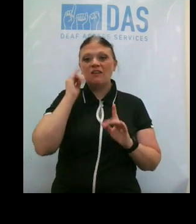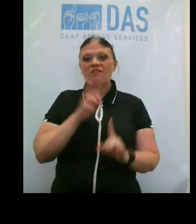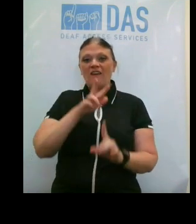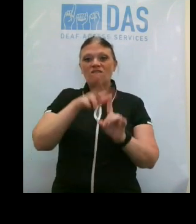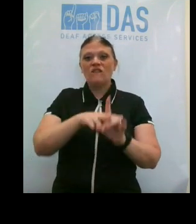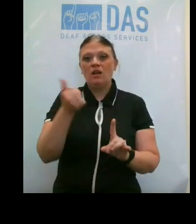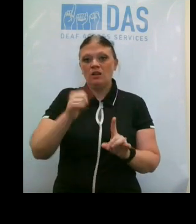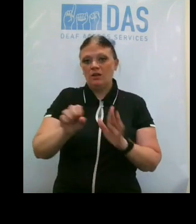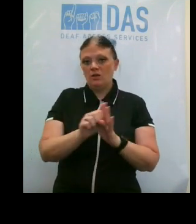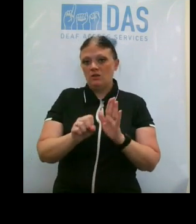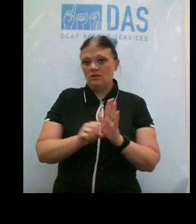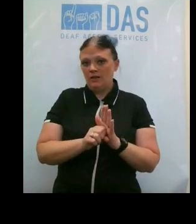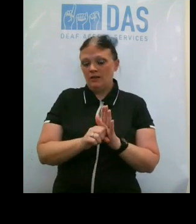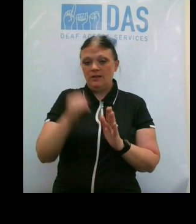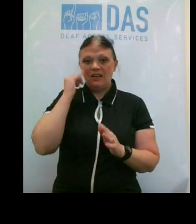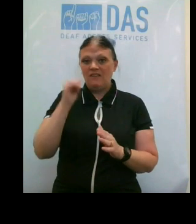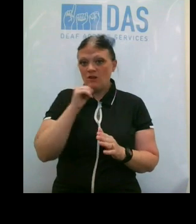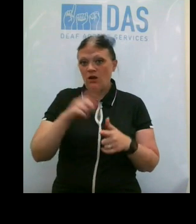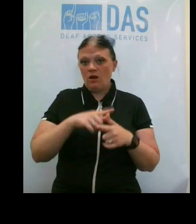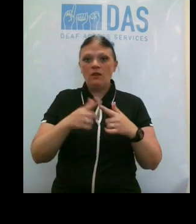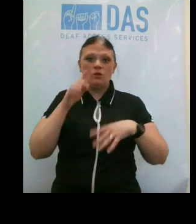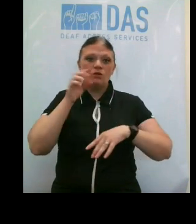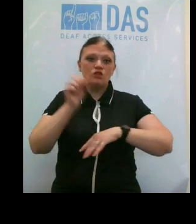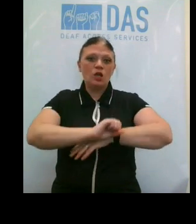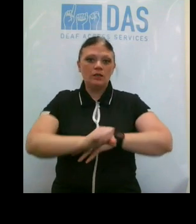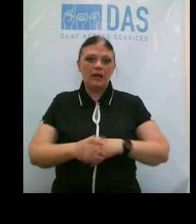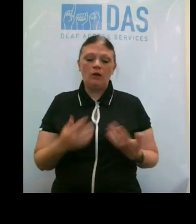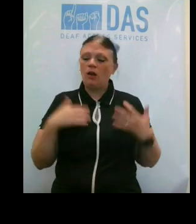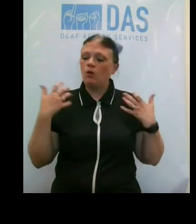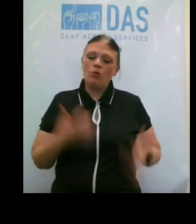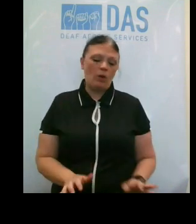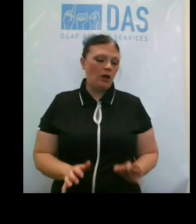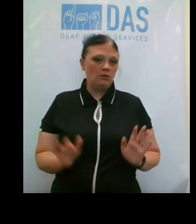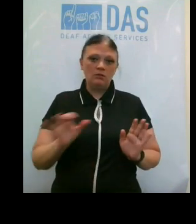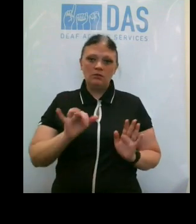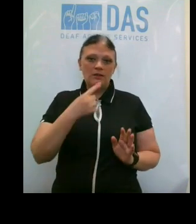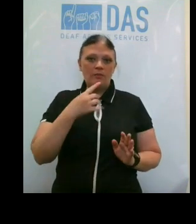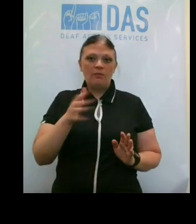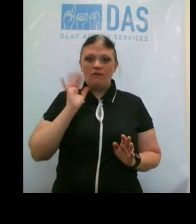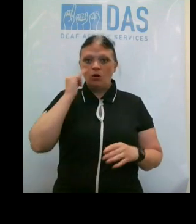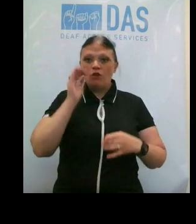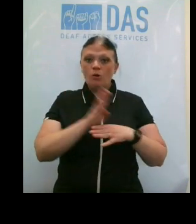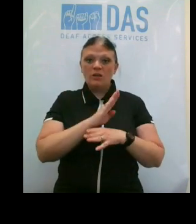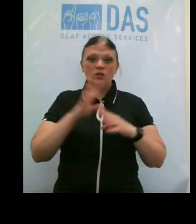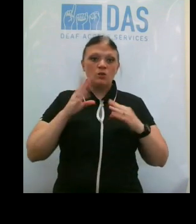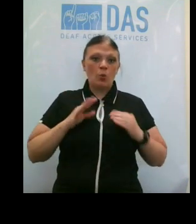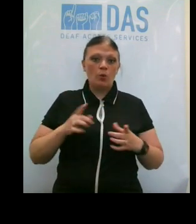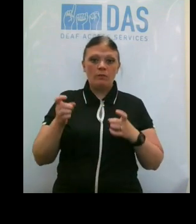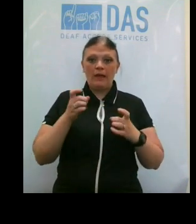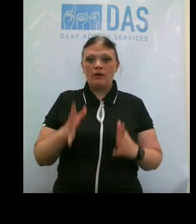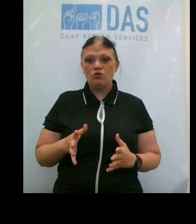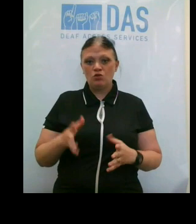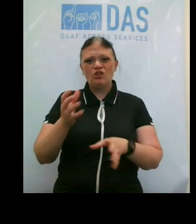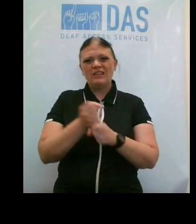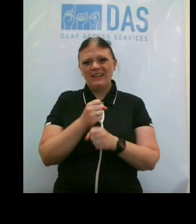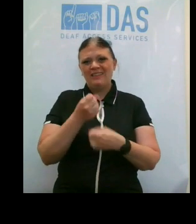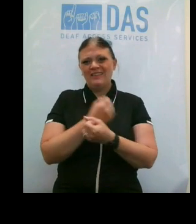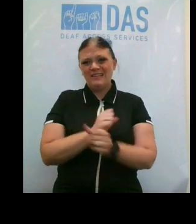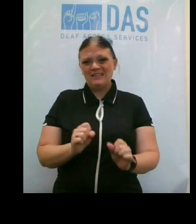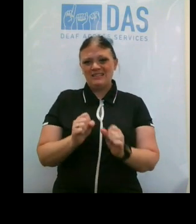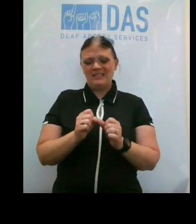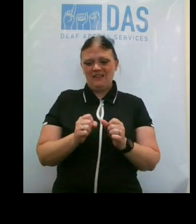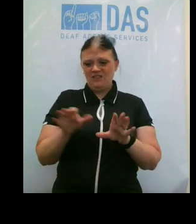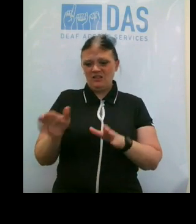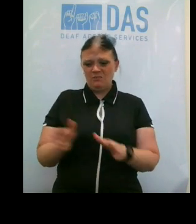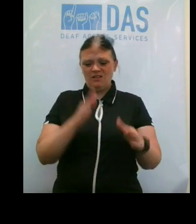State. If not, they could be shut down, and we really don't want to do that. As I've said before, if you're a business owner or manager, get your safety plan done,